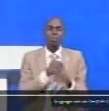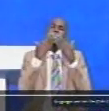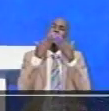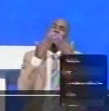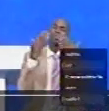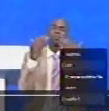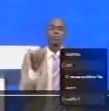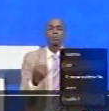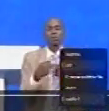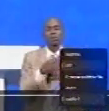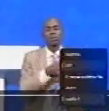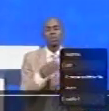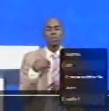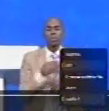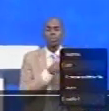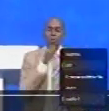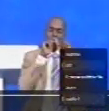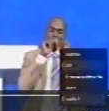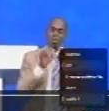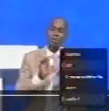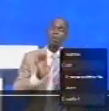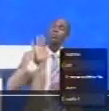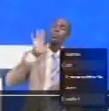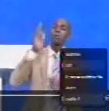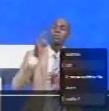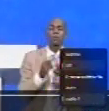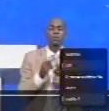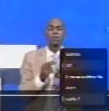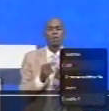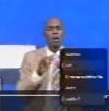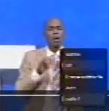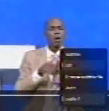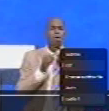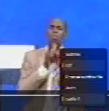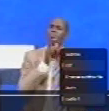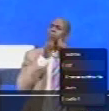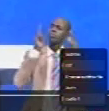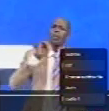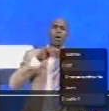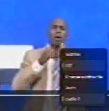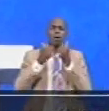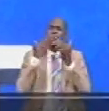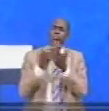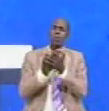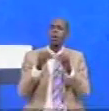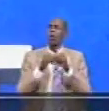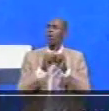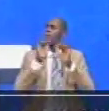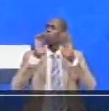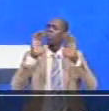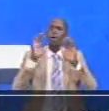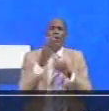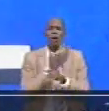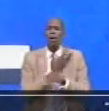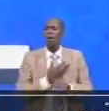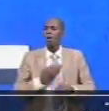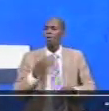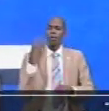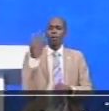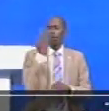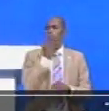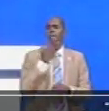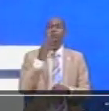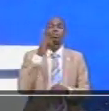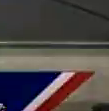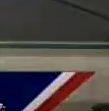they say, and there is no justice. There's no thoughtfulness. They just